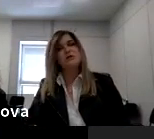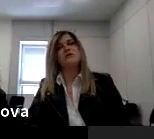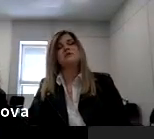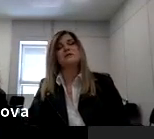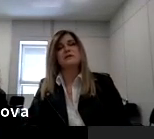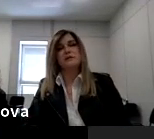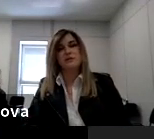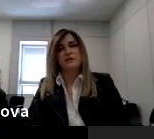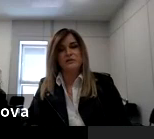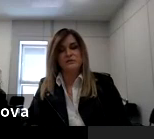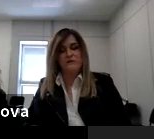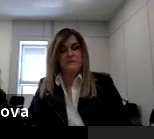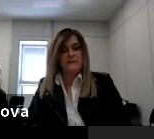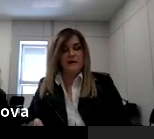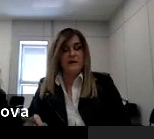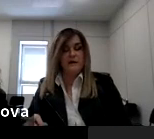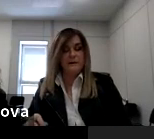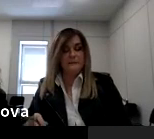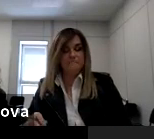CAD specialists, etc., etc.